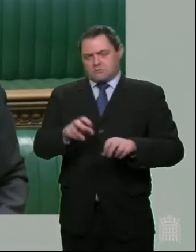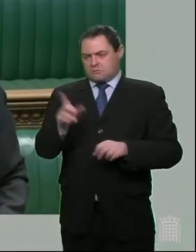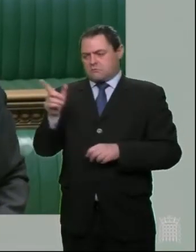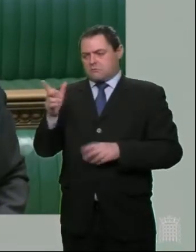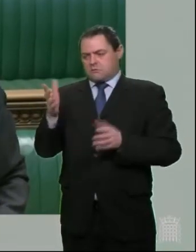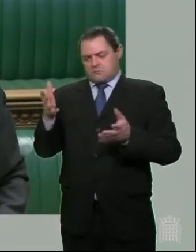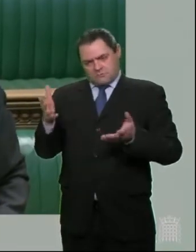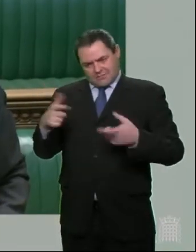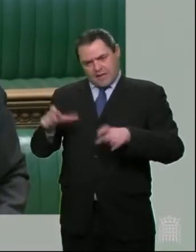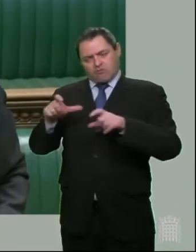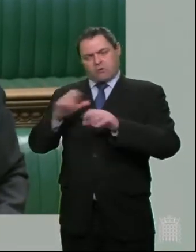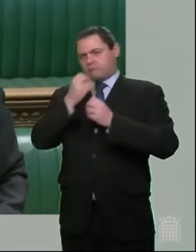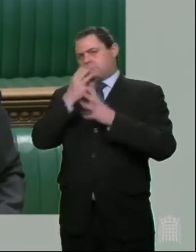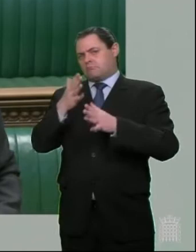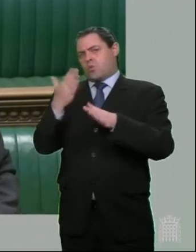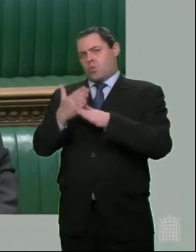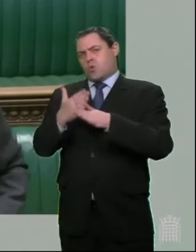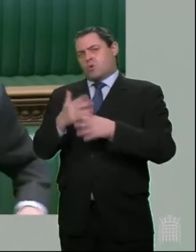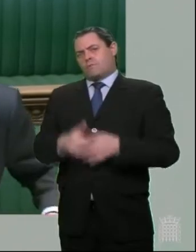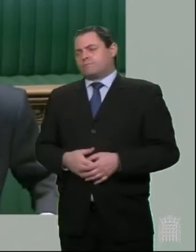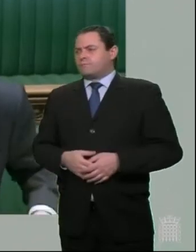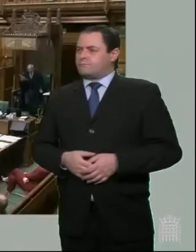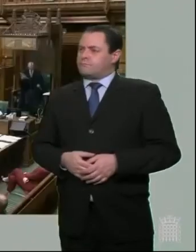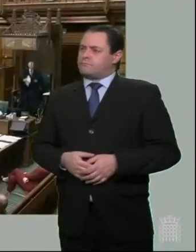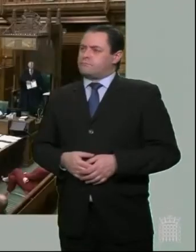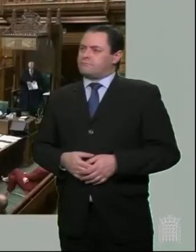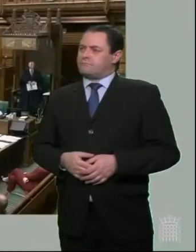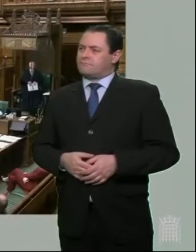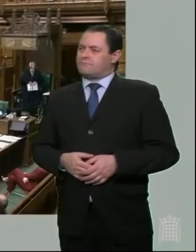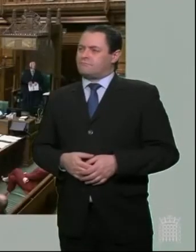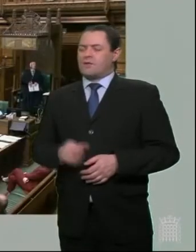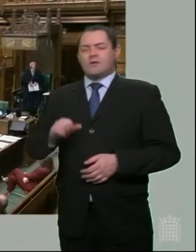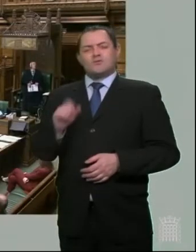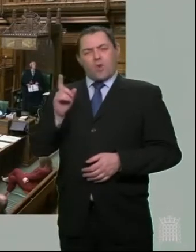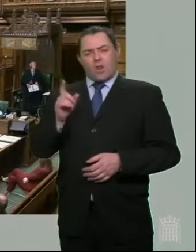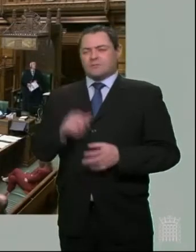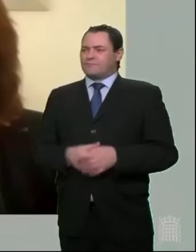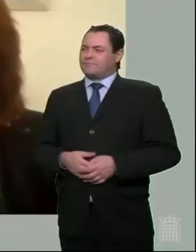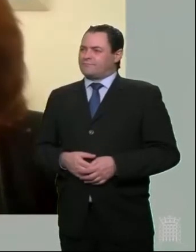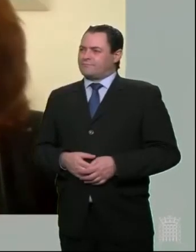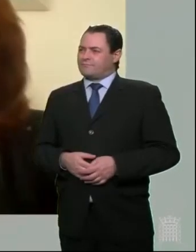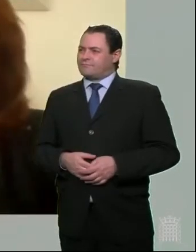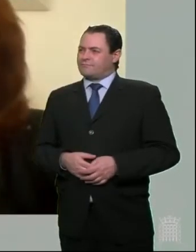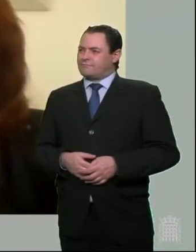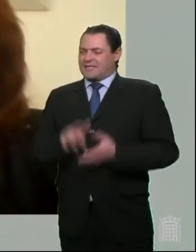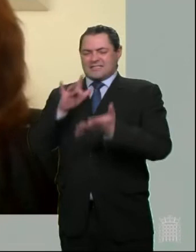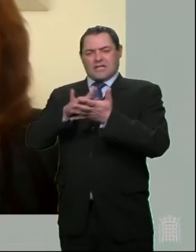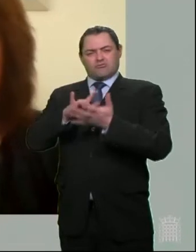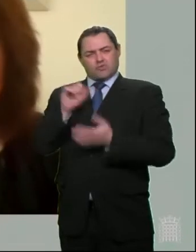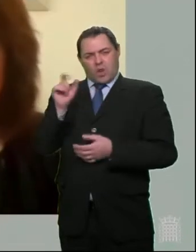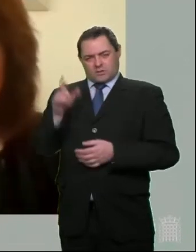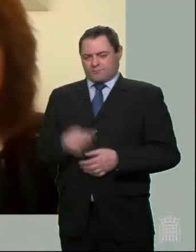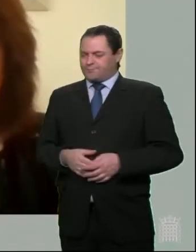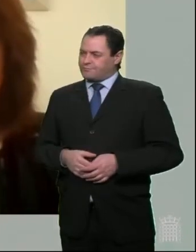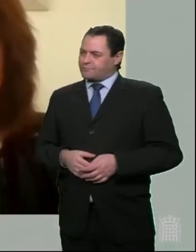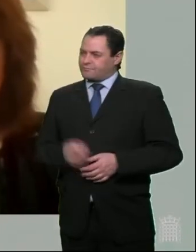friend to continue the excellent work that she is doing in this area. Let's head to Scotland with Christine Jardine. Christine Jardine. Thank you